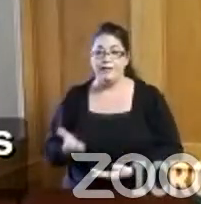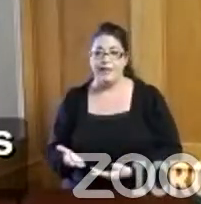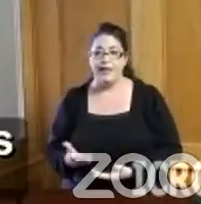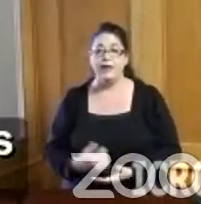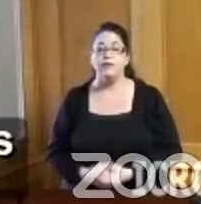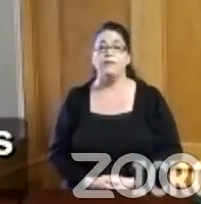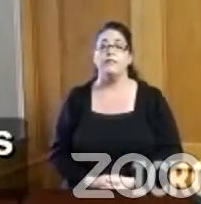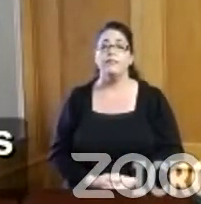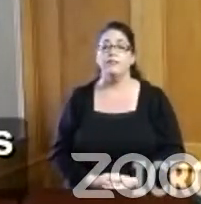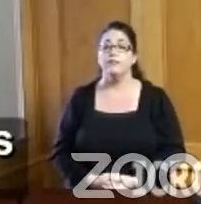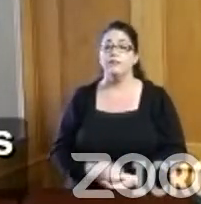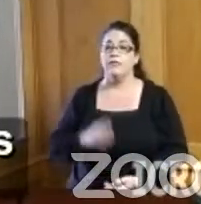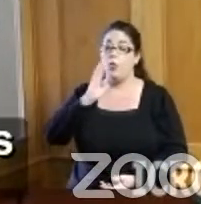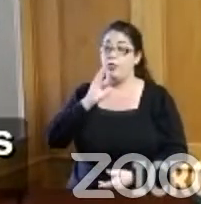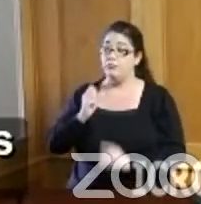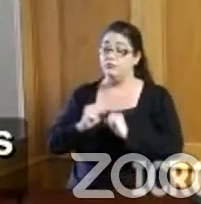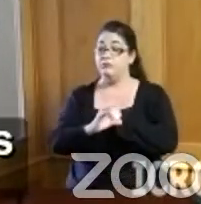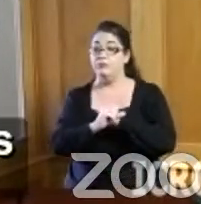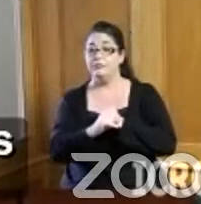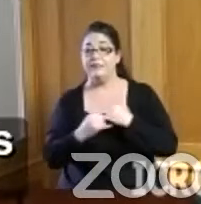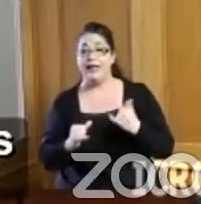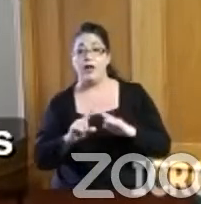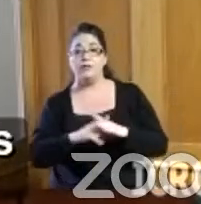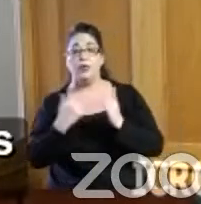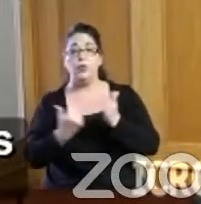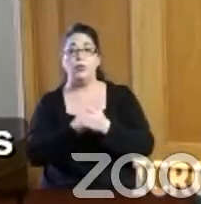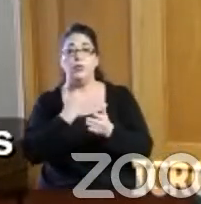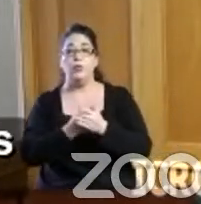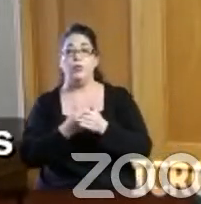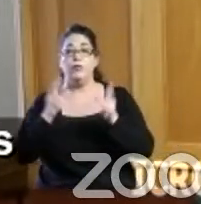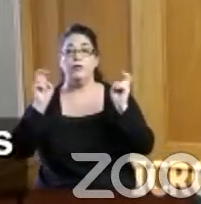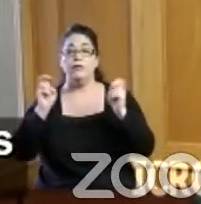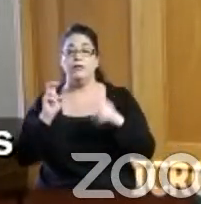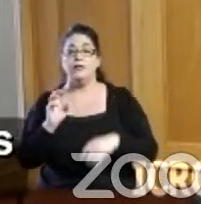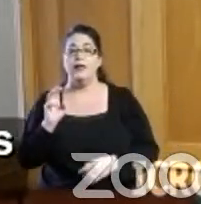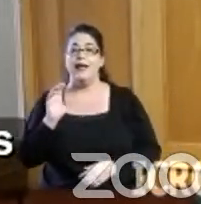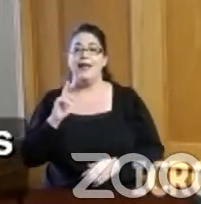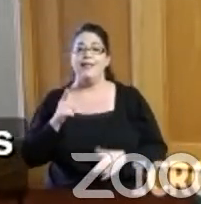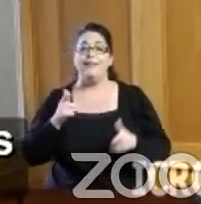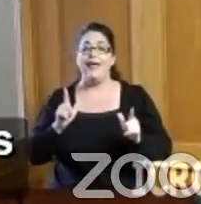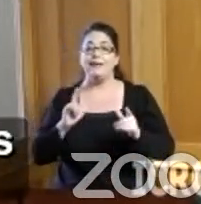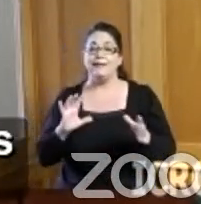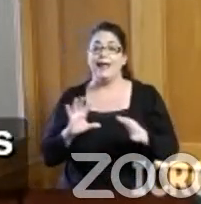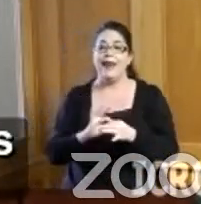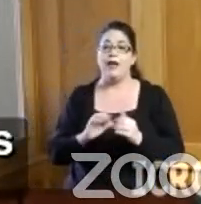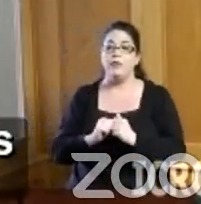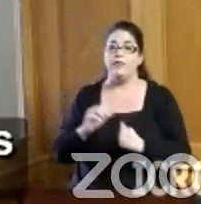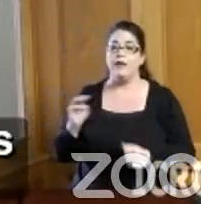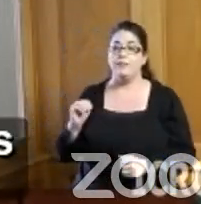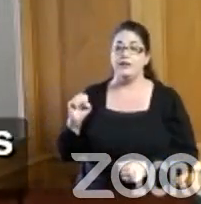I'll put a plug in for this. We've trying to start something new. It's called Let's Connect with MSD. It's mm-hmm.